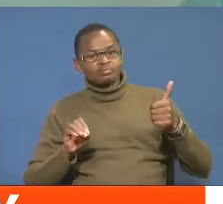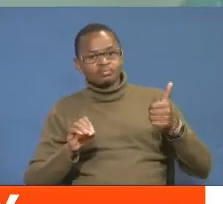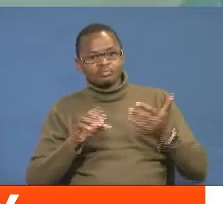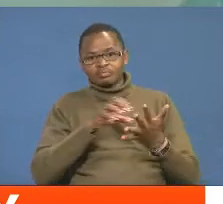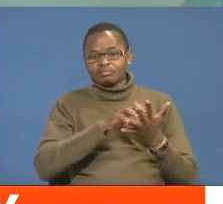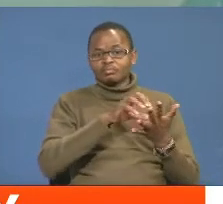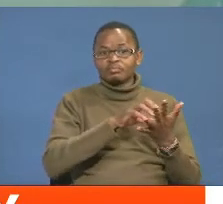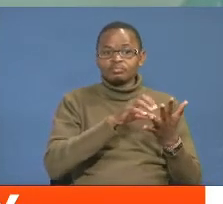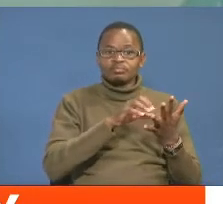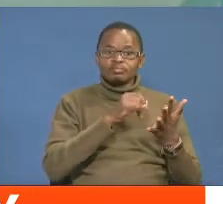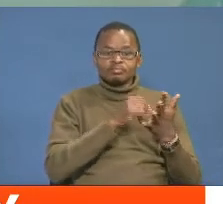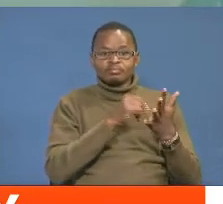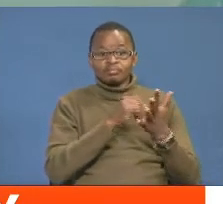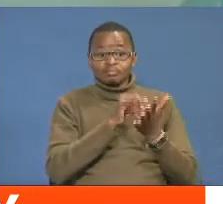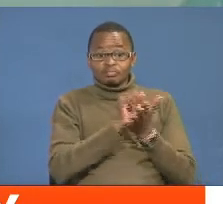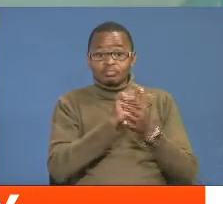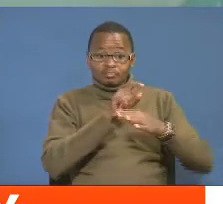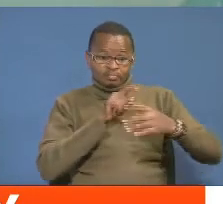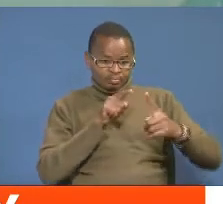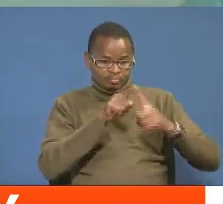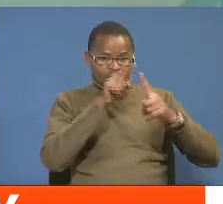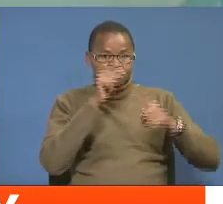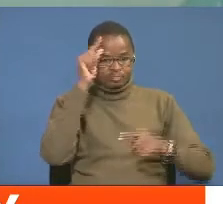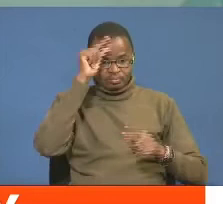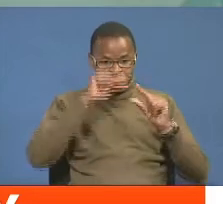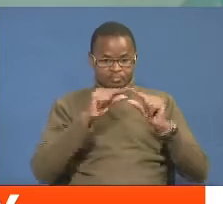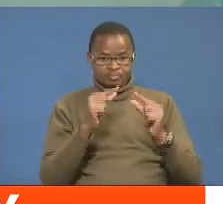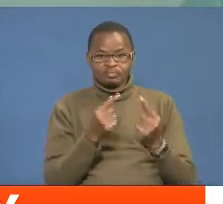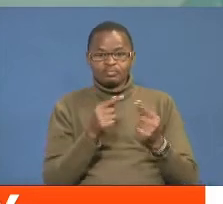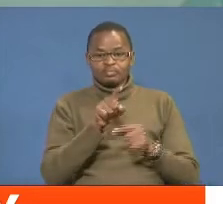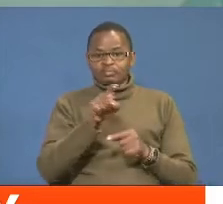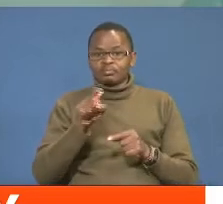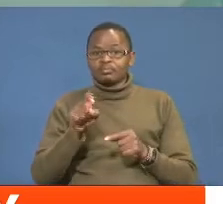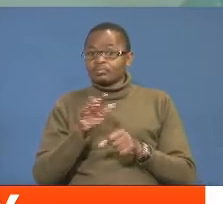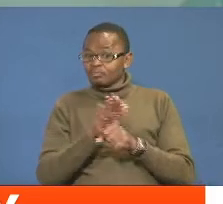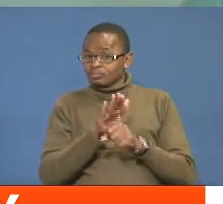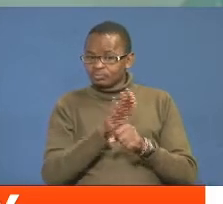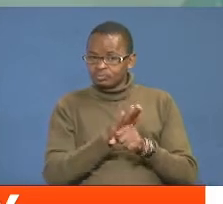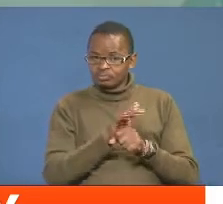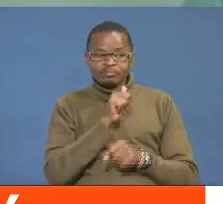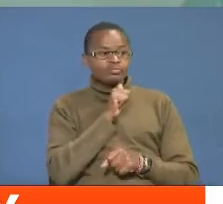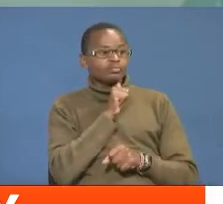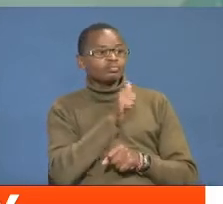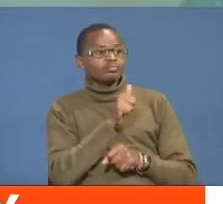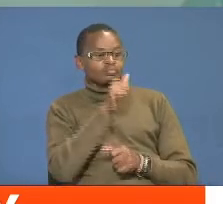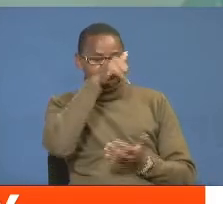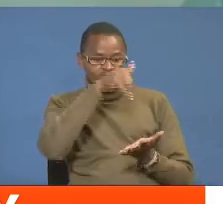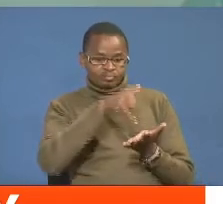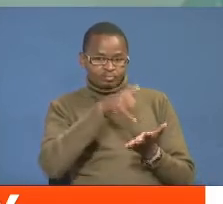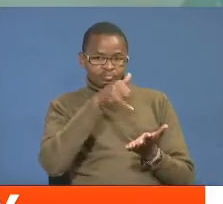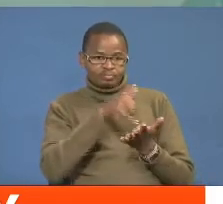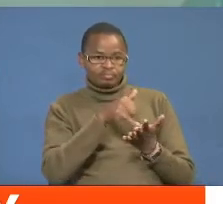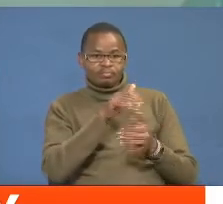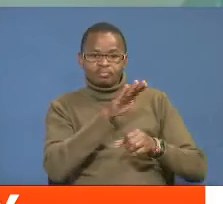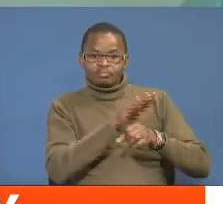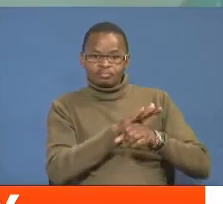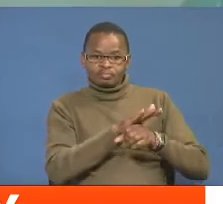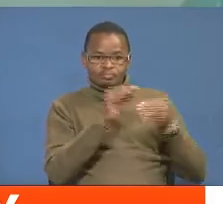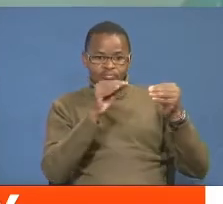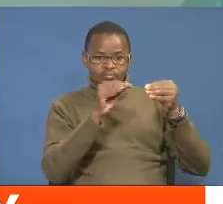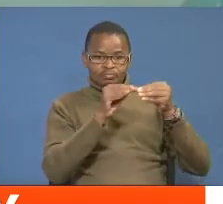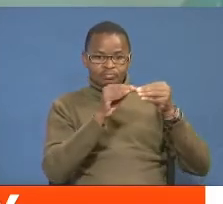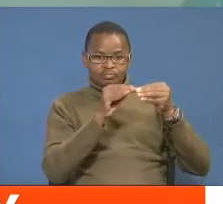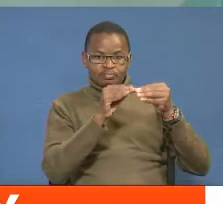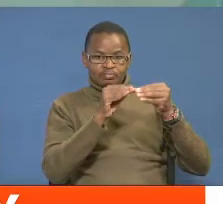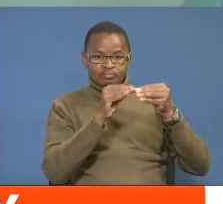conditions. And that is the target group that needs to be vaccinated. In as much as they were not included a lot, like their number size,